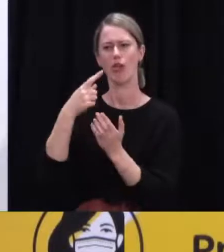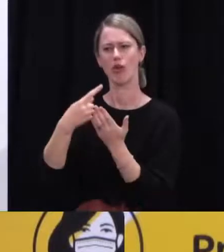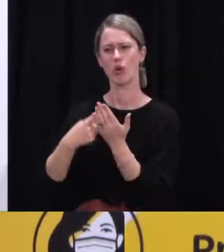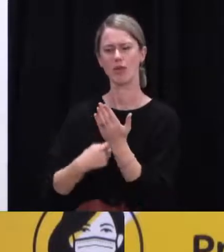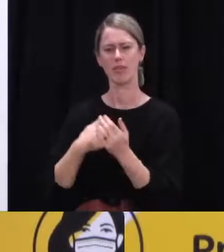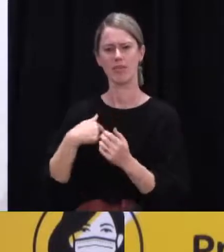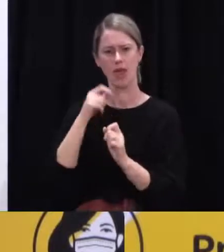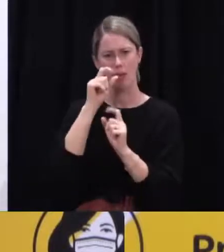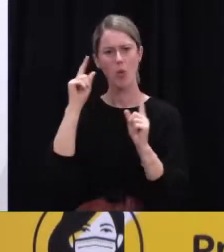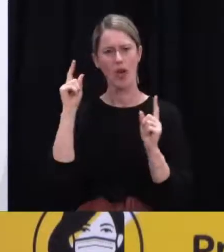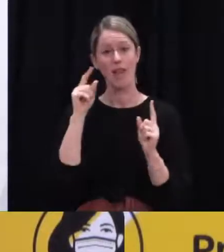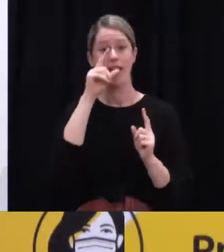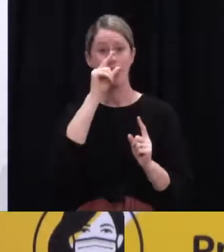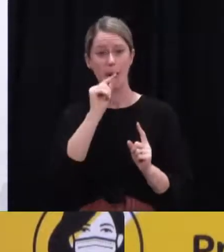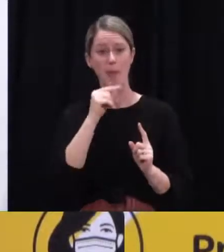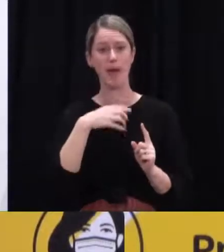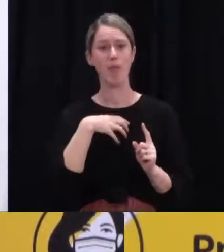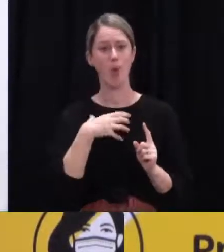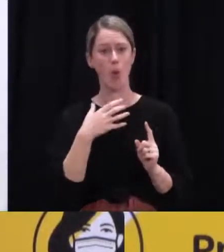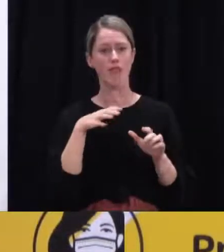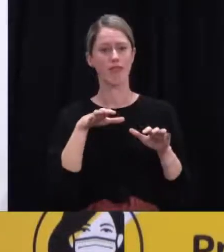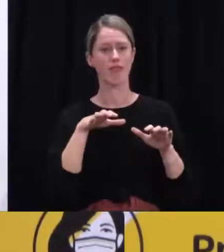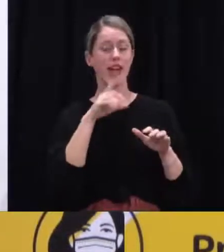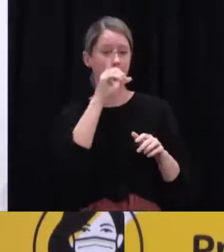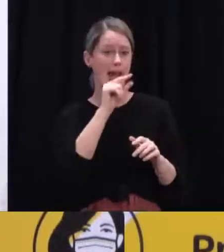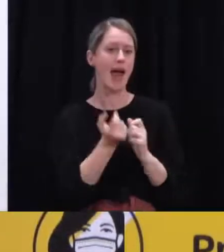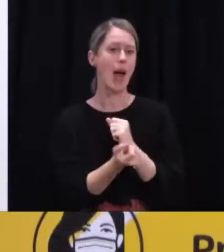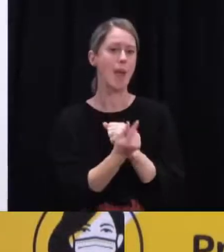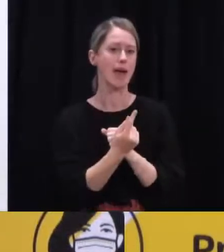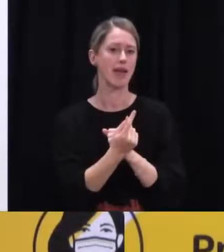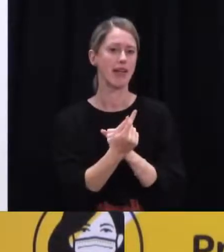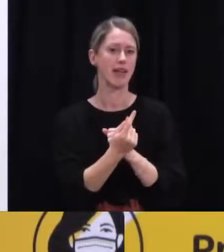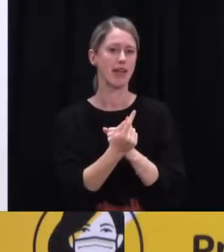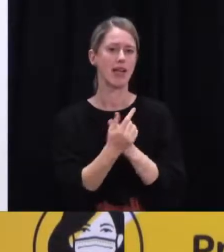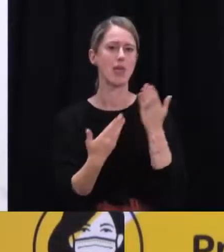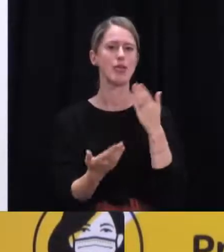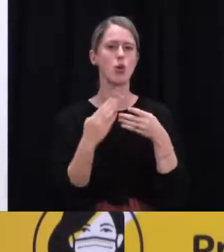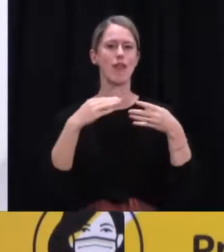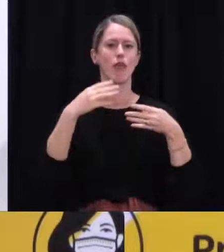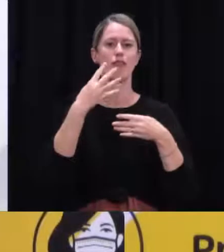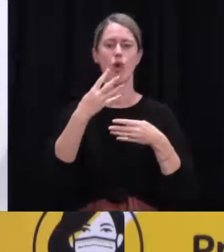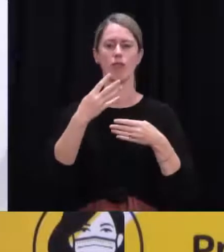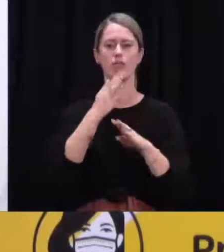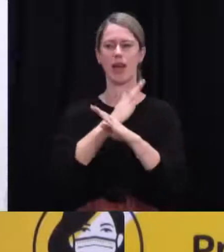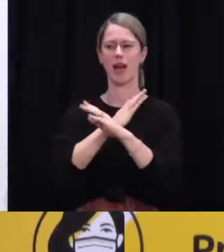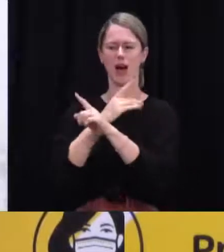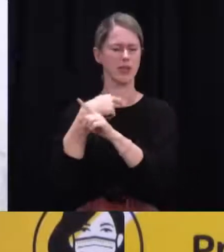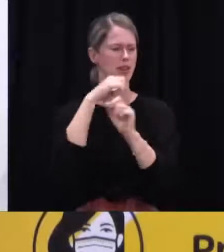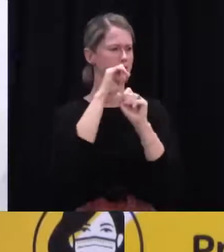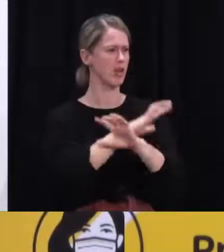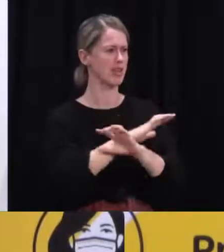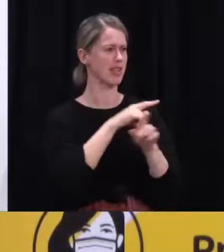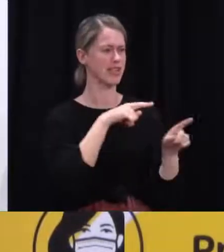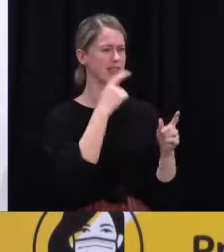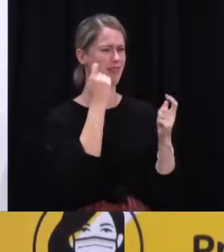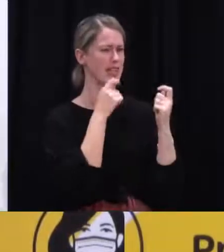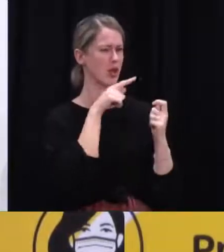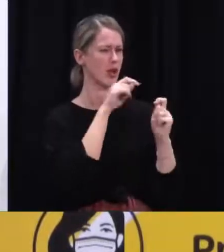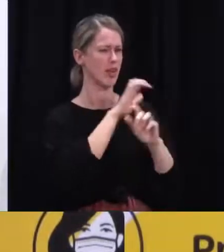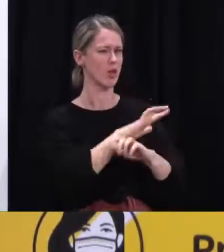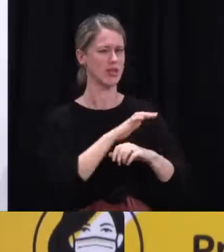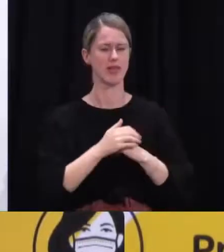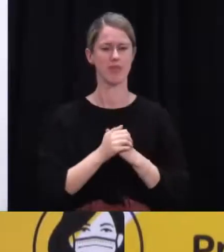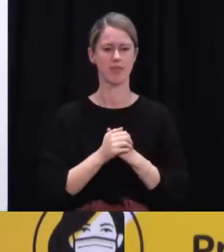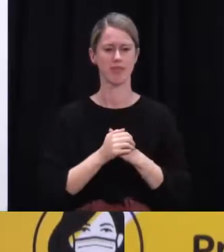I'm aware that there can be more of that. There can be more of that at level 3 than there can be at level 4. I was just confused because Dr. Bloomfield's face looked confused.